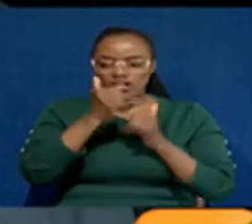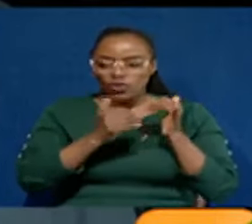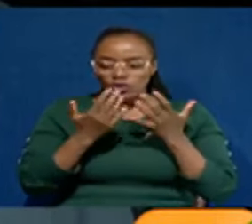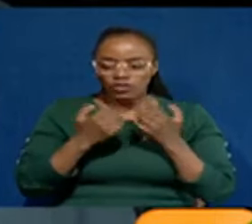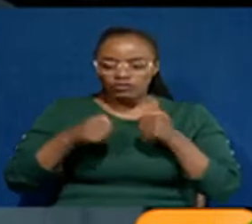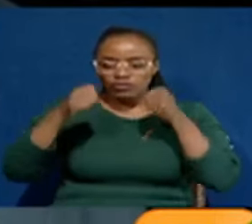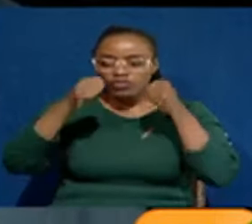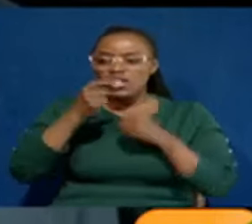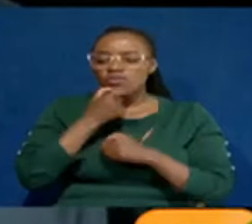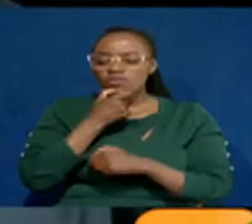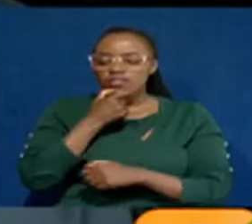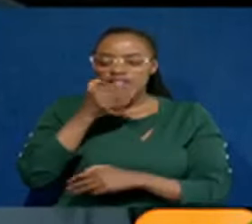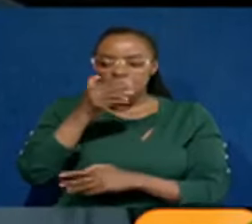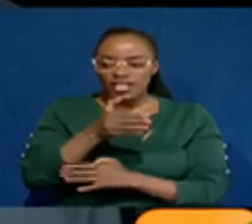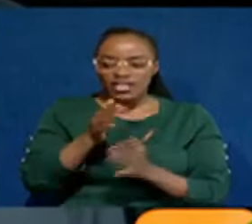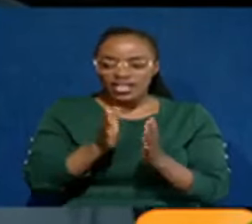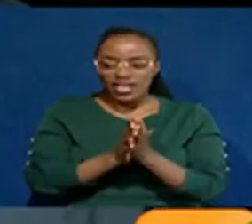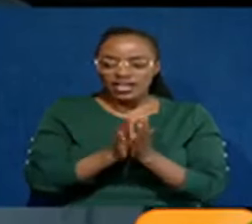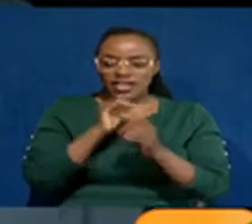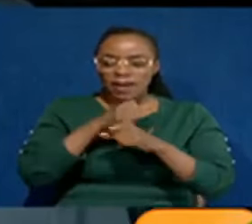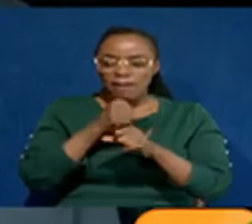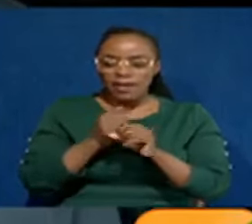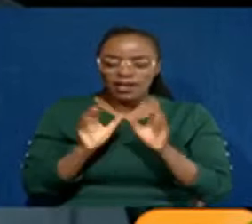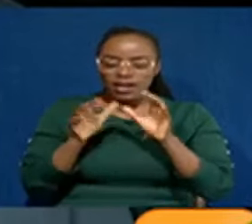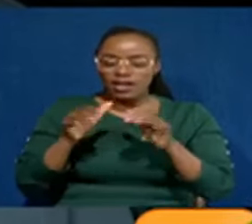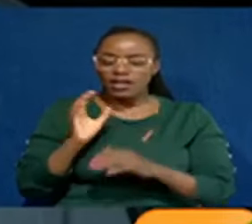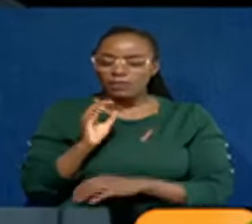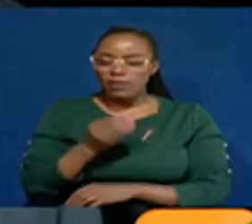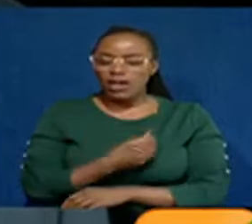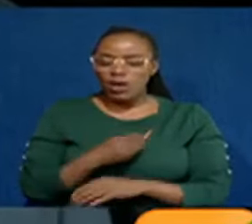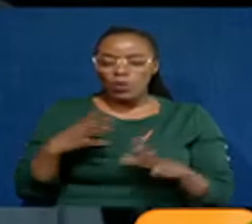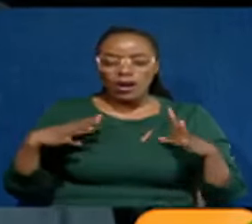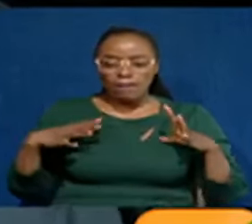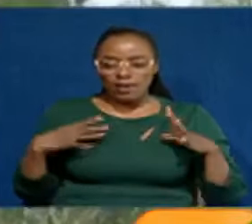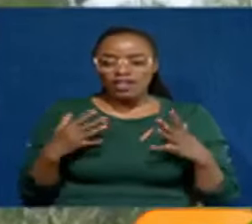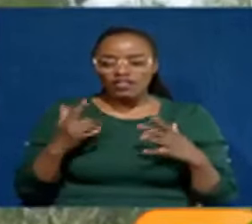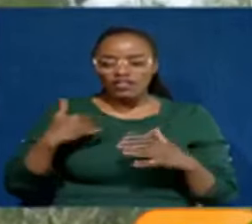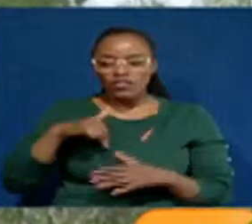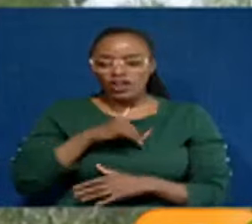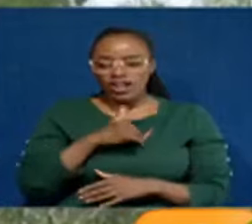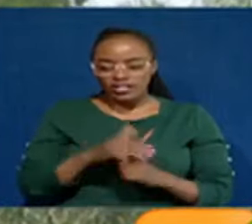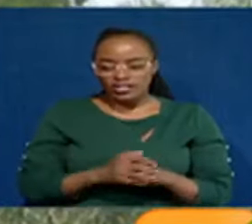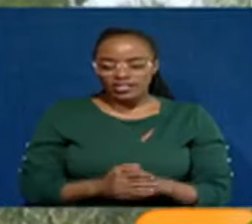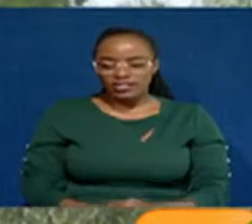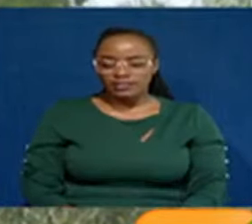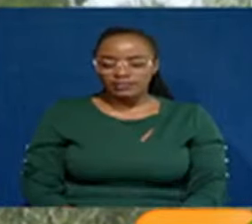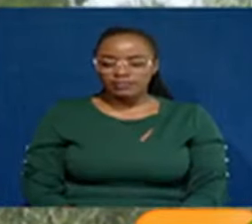to Nyanza here and make our club a proud club for us.